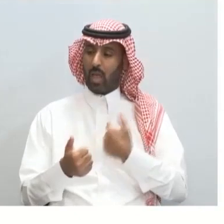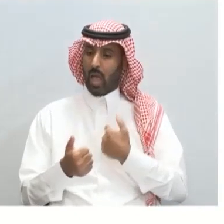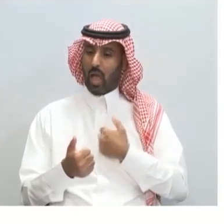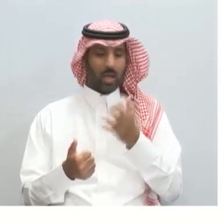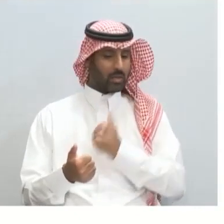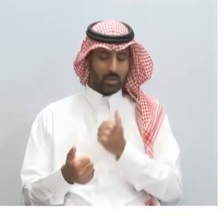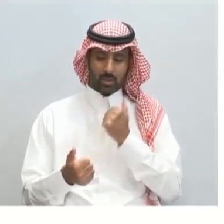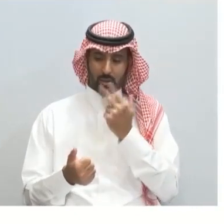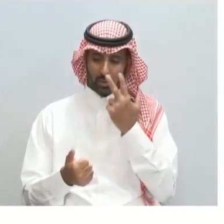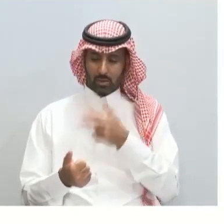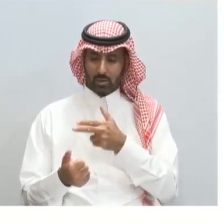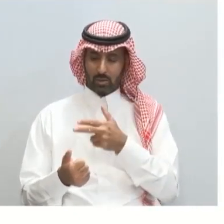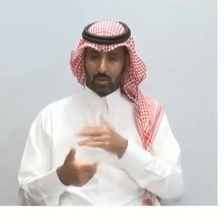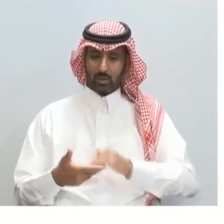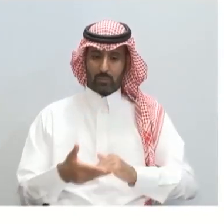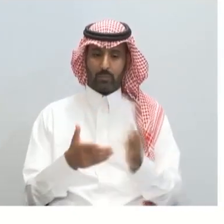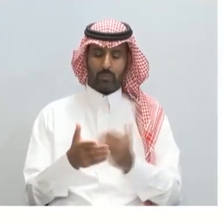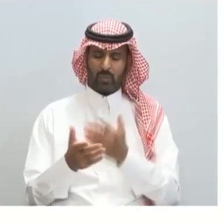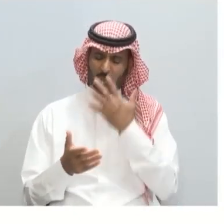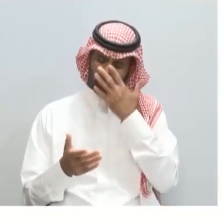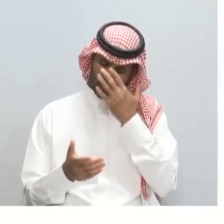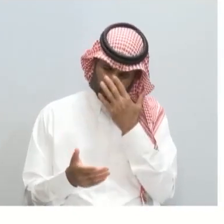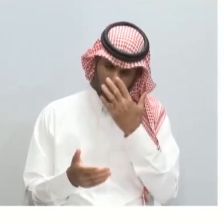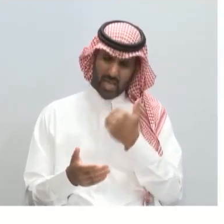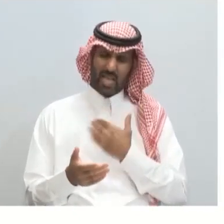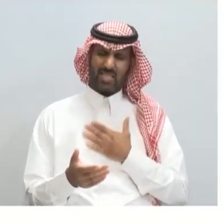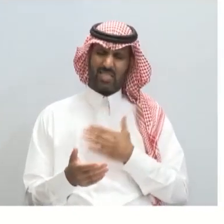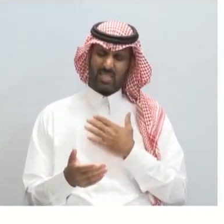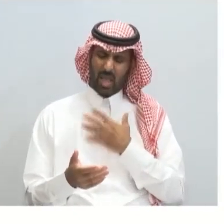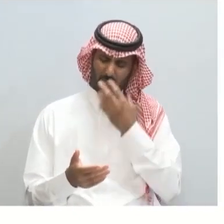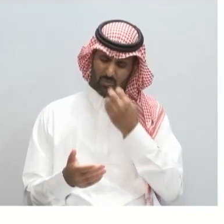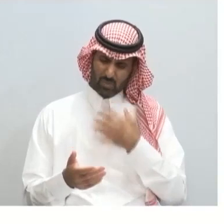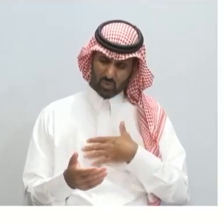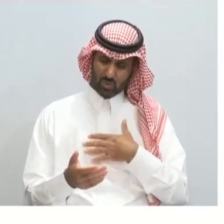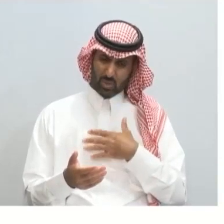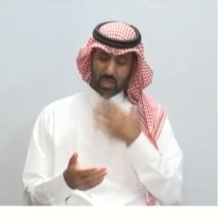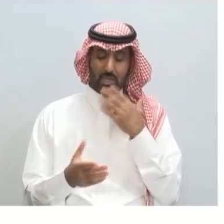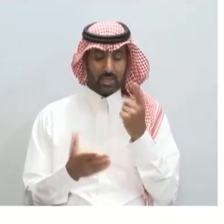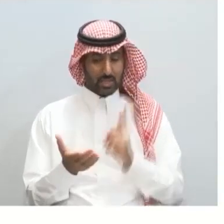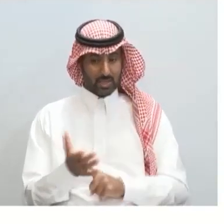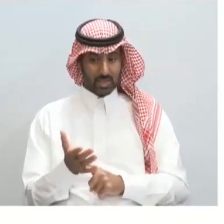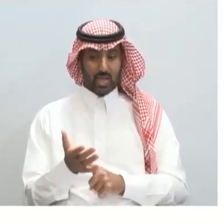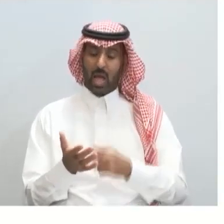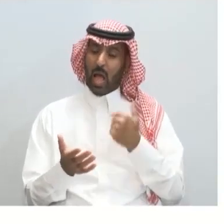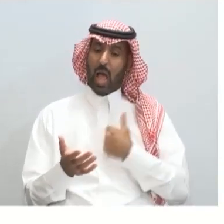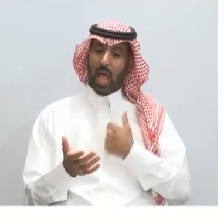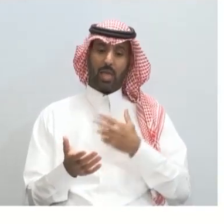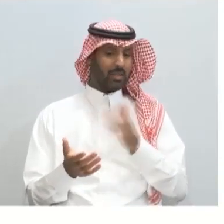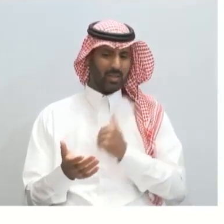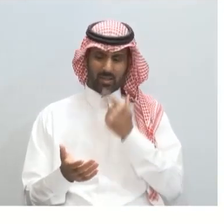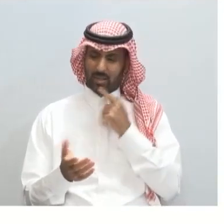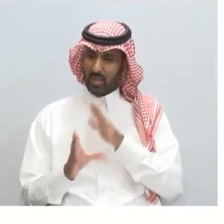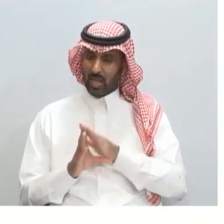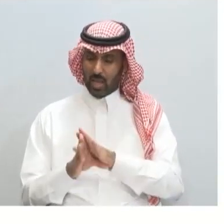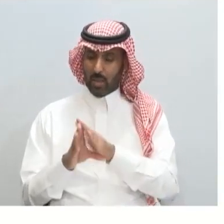him so this is hypothetical this is not real the reality is that I didn't toor